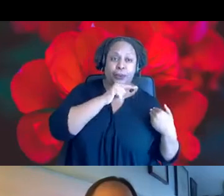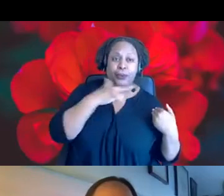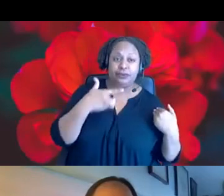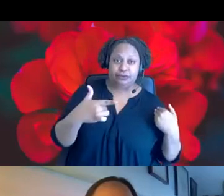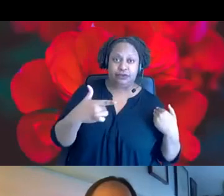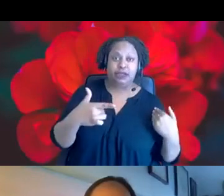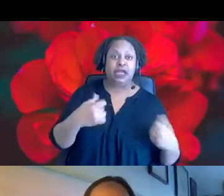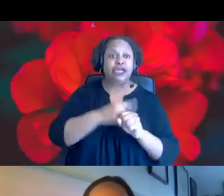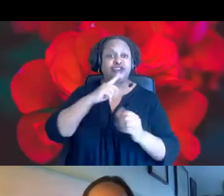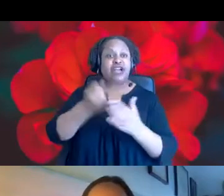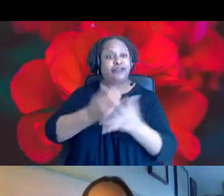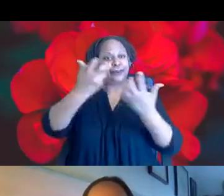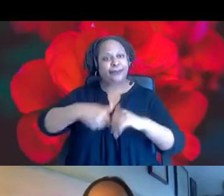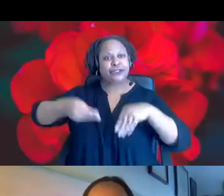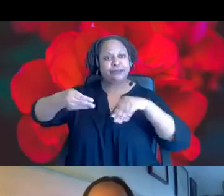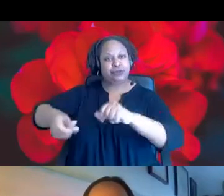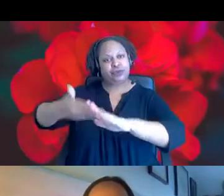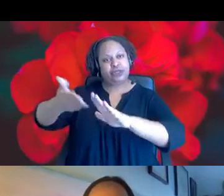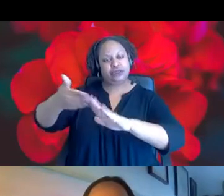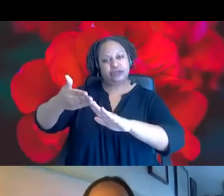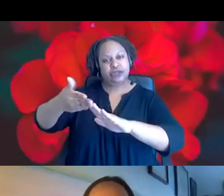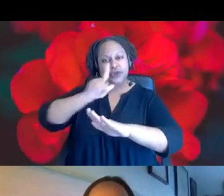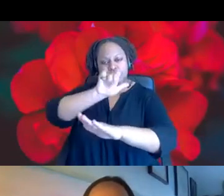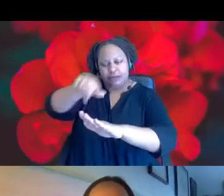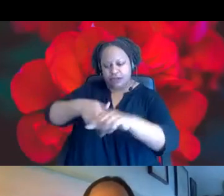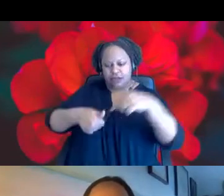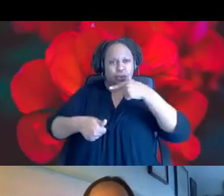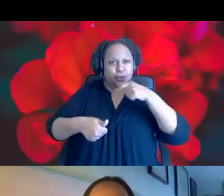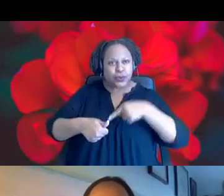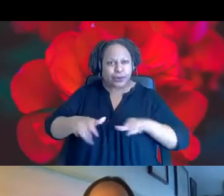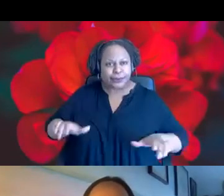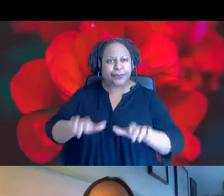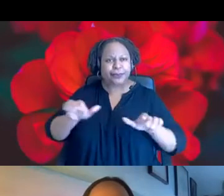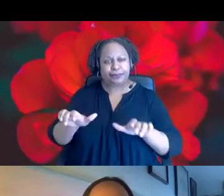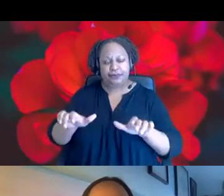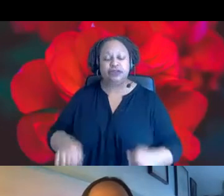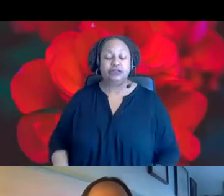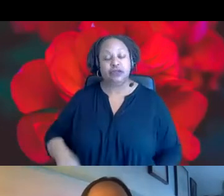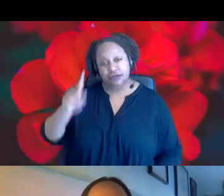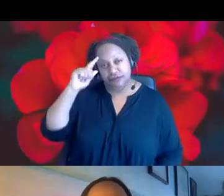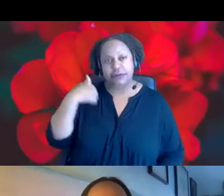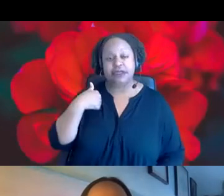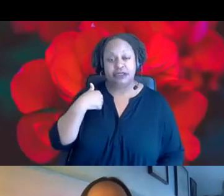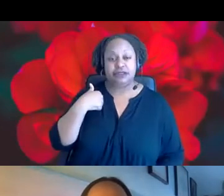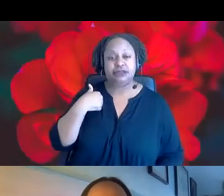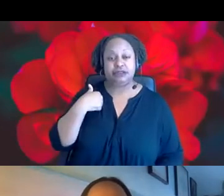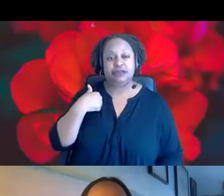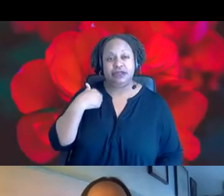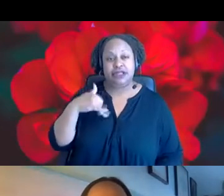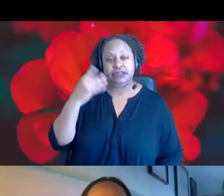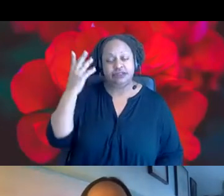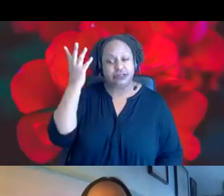for things to work. And I think that for me is kind of an underlying